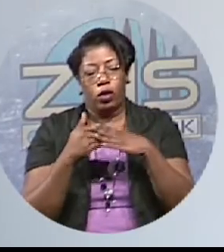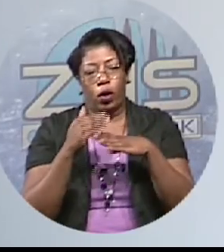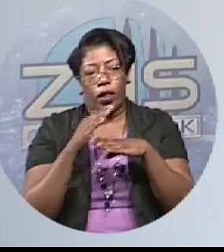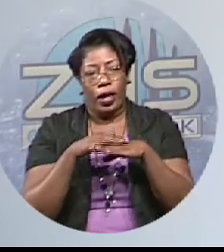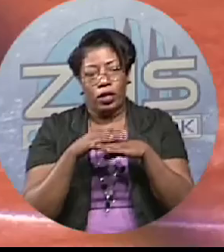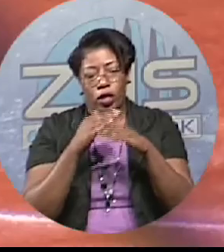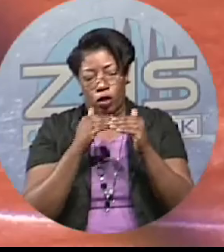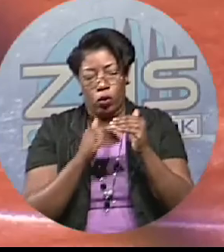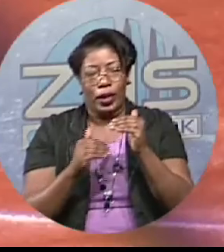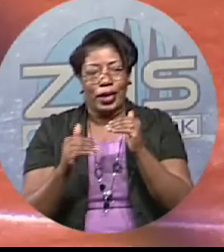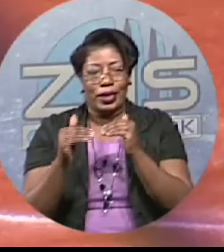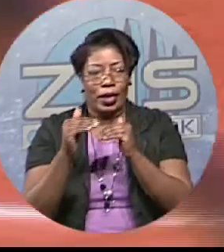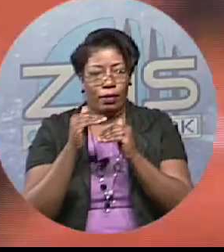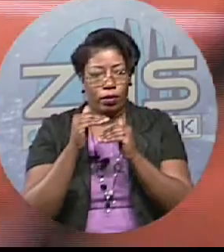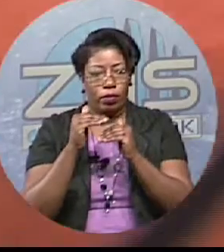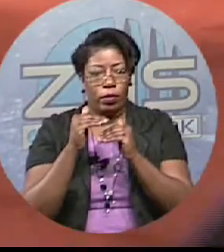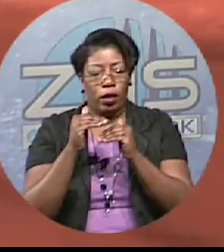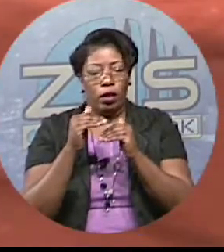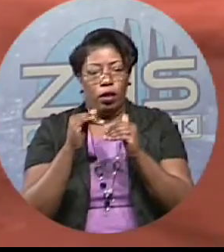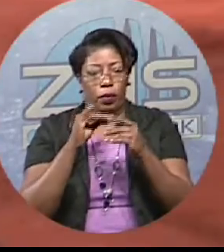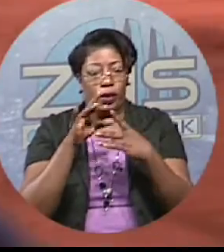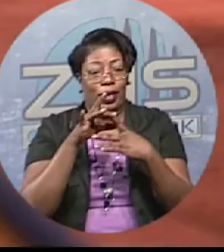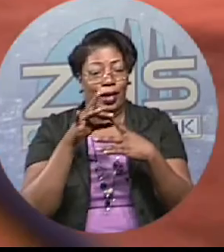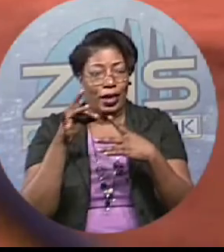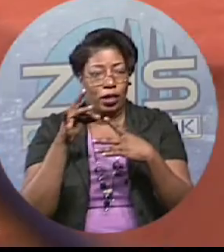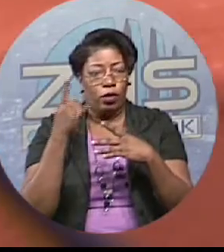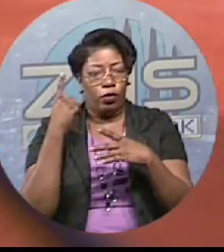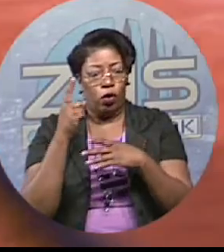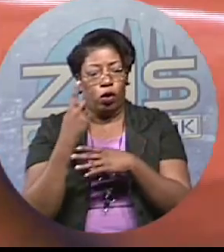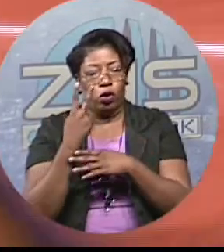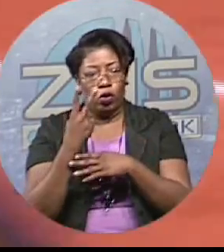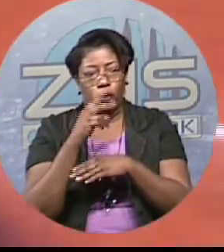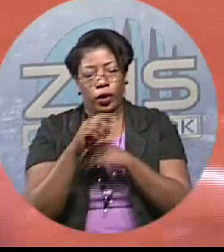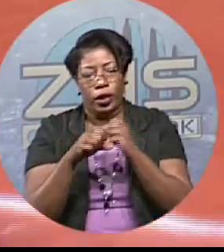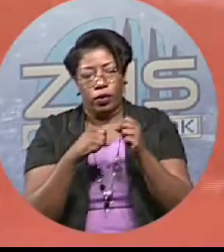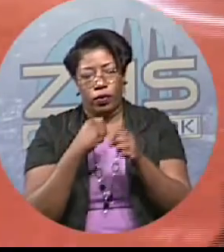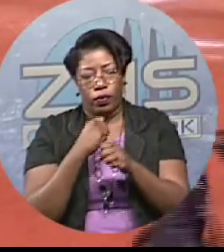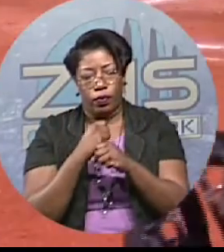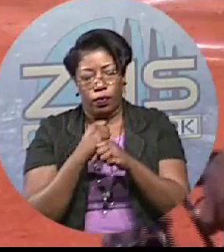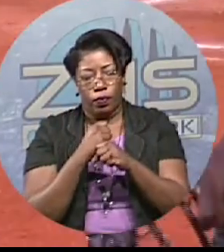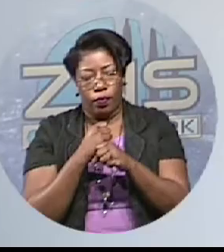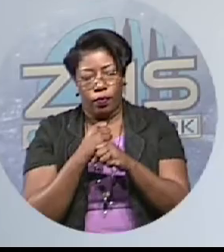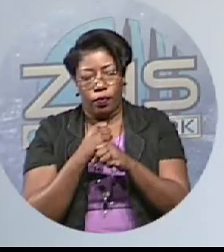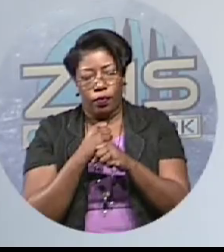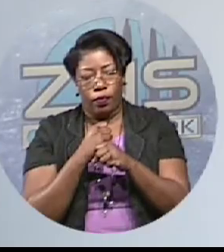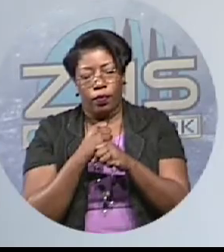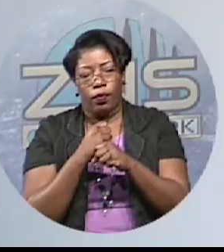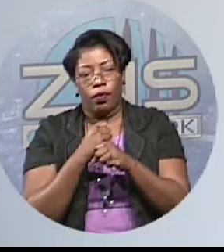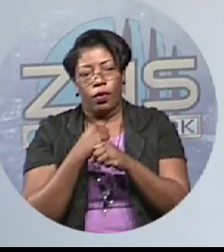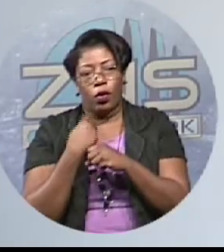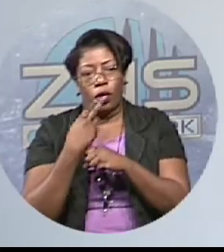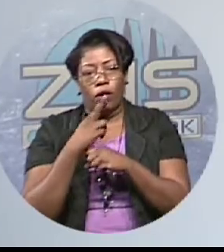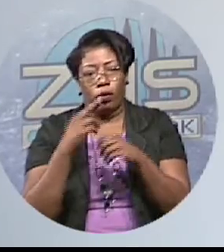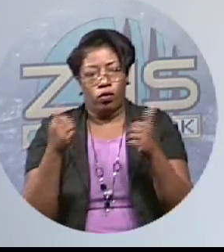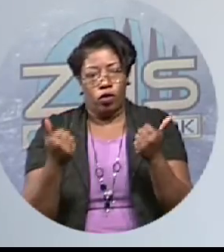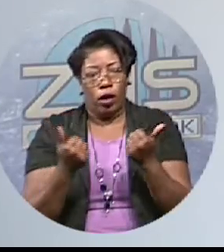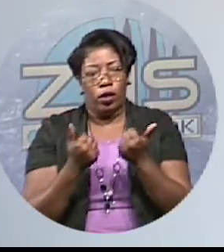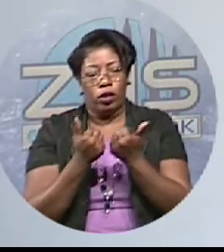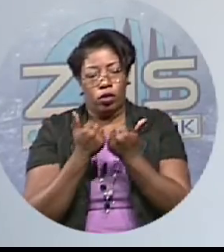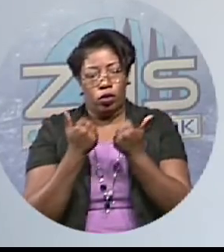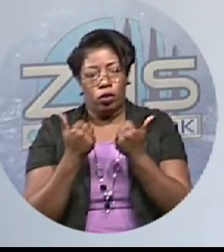level. We've been elected for 2 years, and we are challenged already